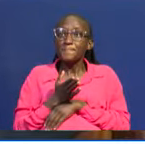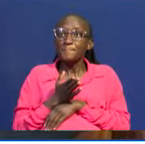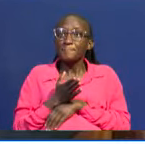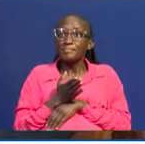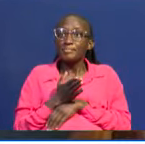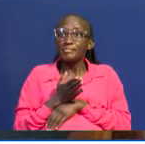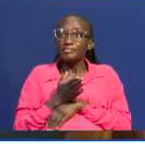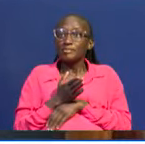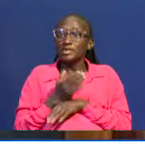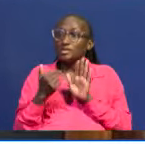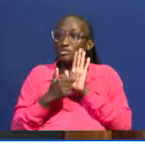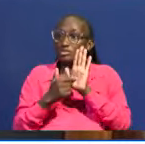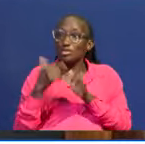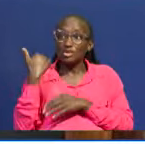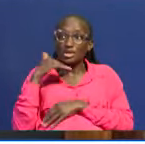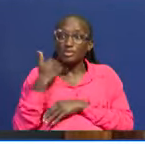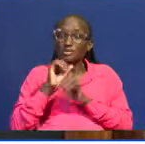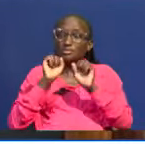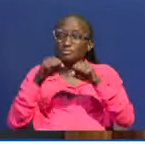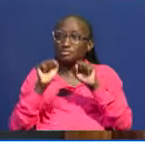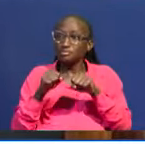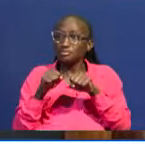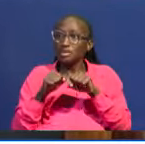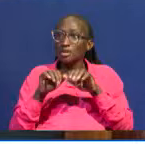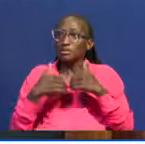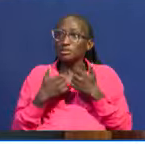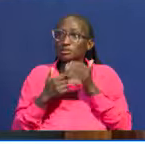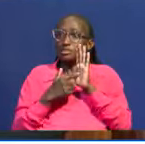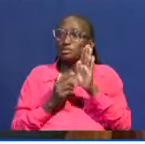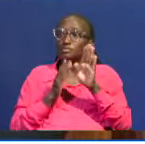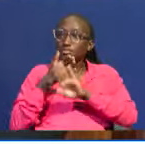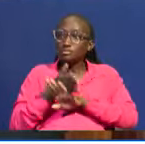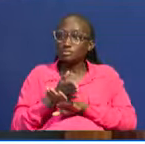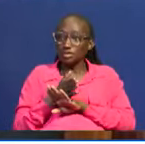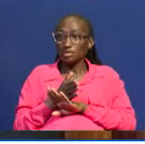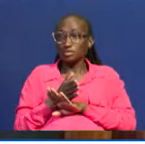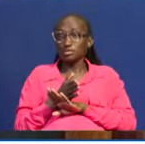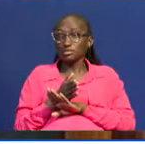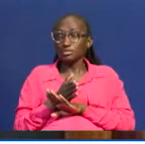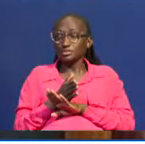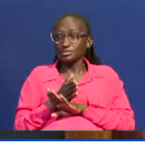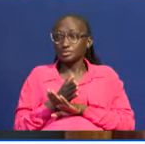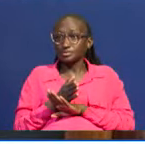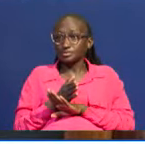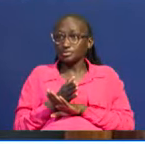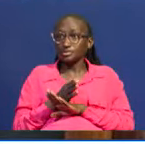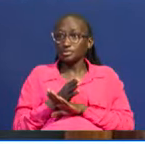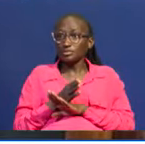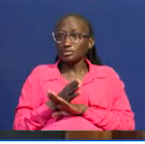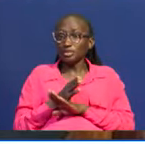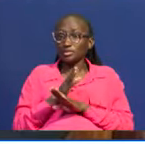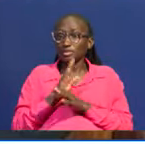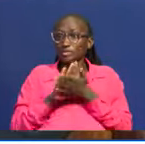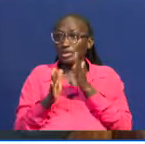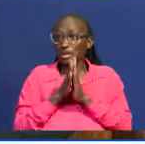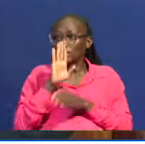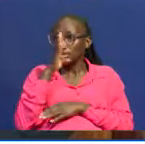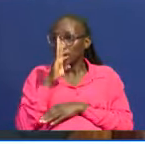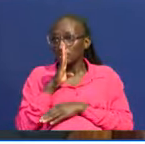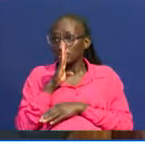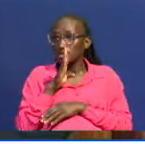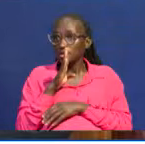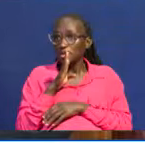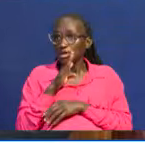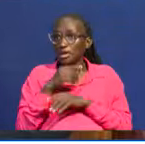is not to prove criminal liability. It is not to prove beyond reasonable doubt. My work here is not to prove